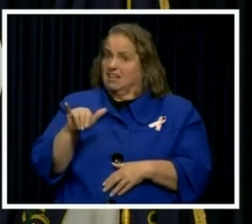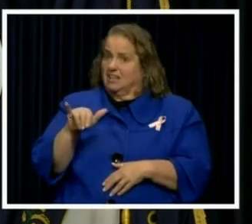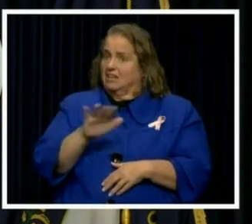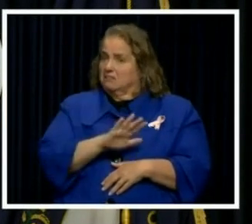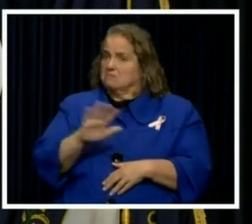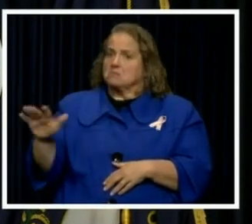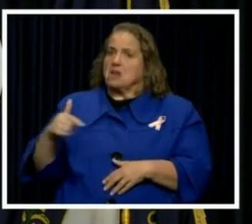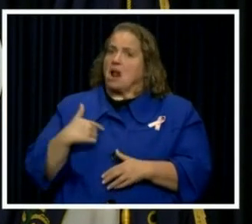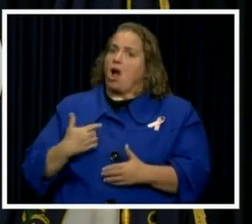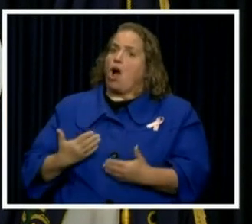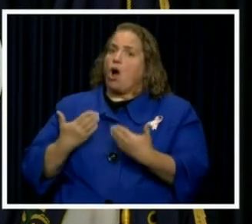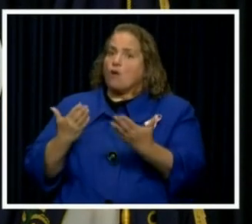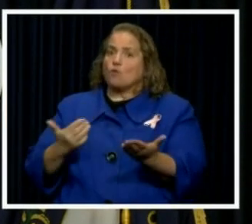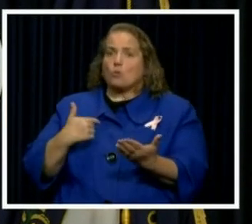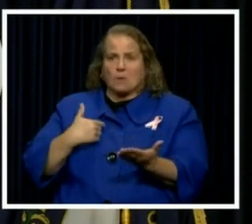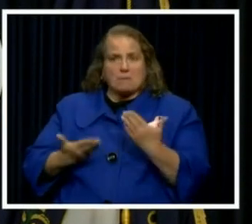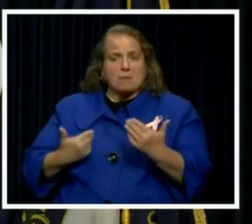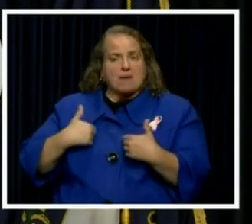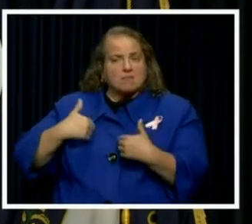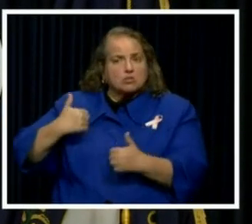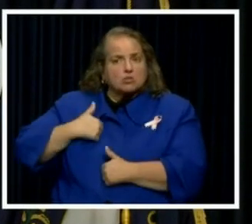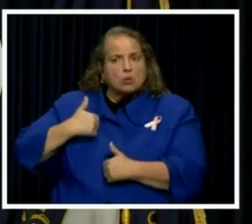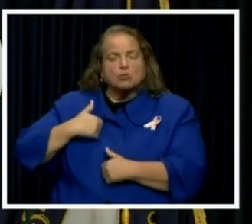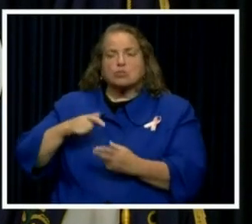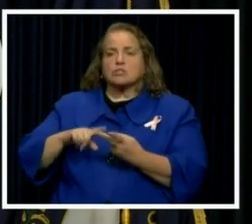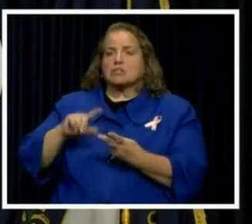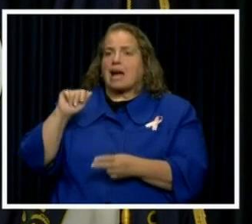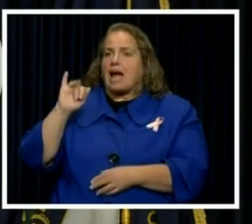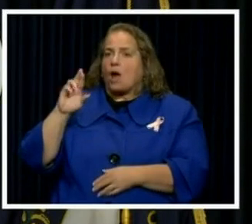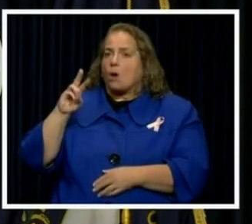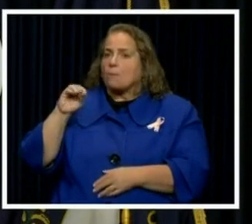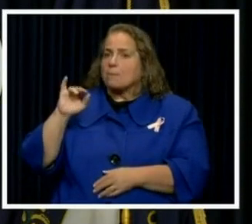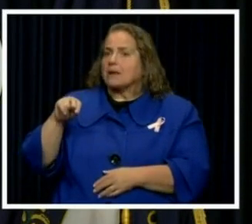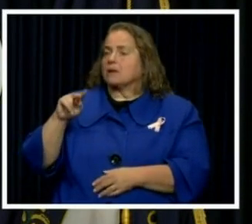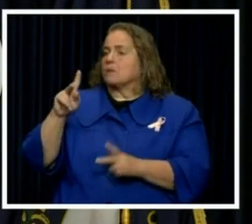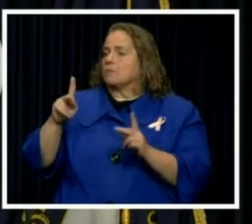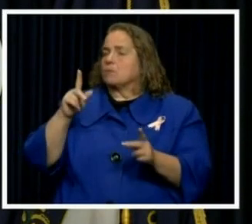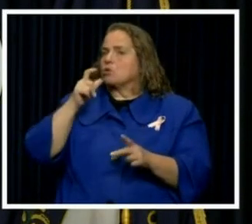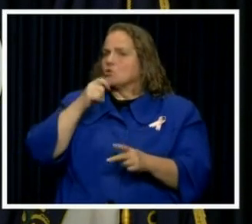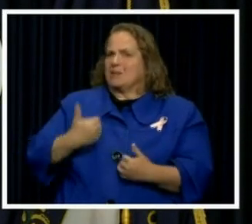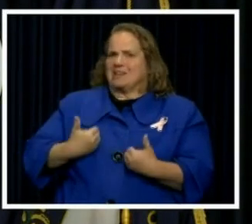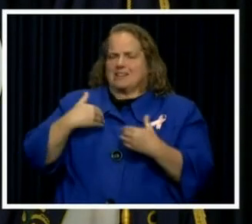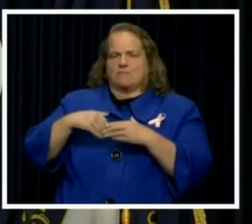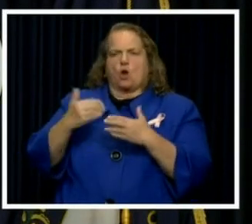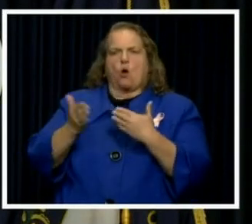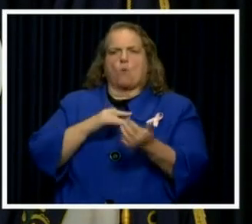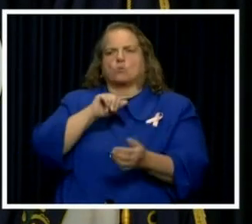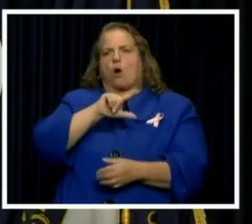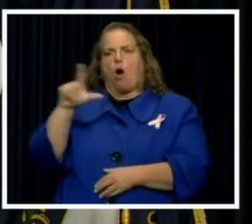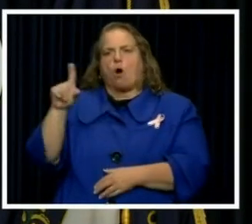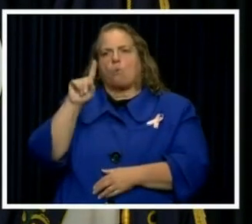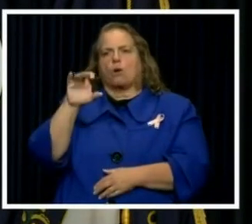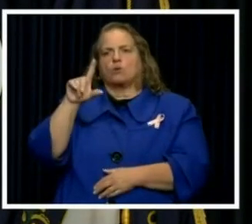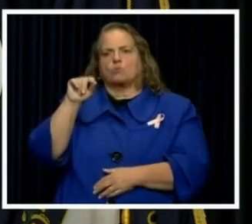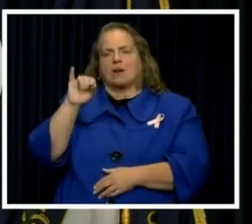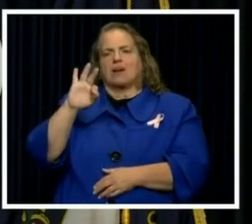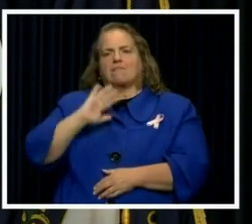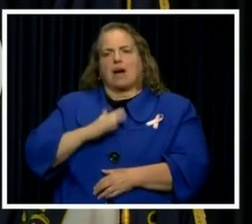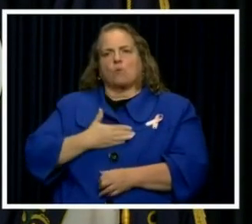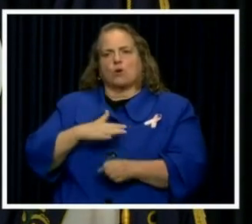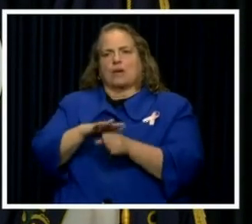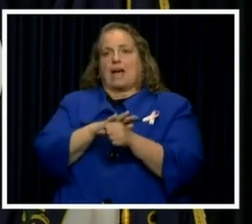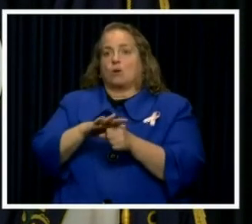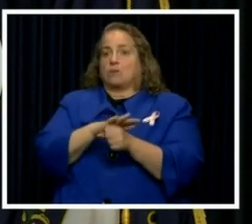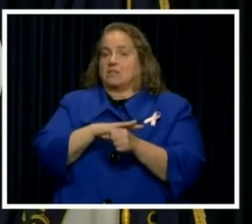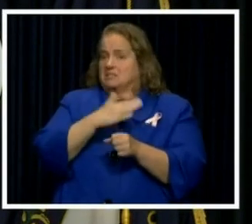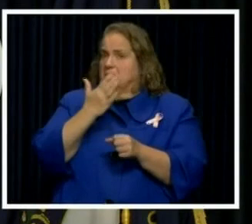offer that we probably have soldiers or airmen who live in virtually all of 120 of our counties. So it quite